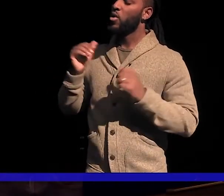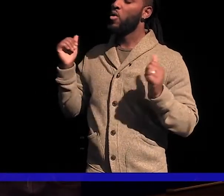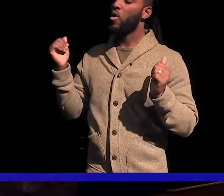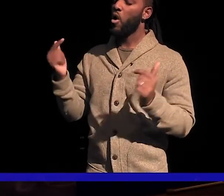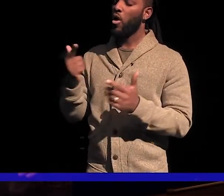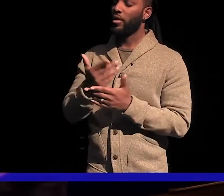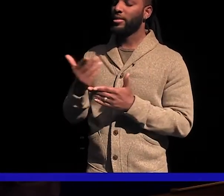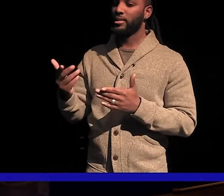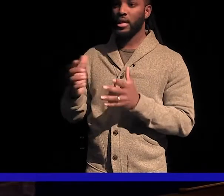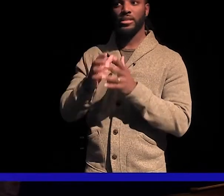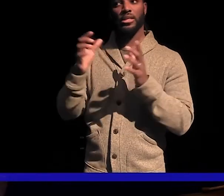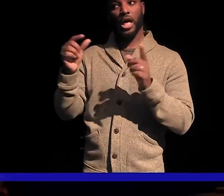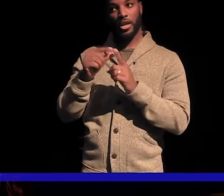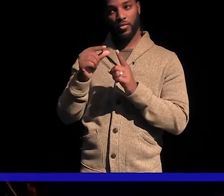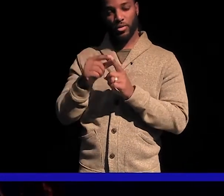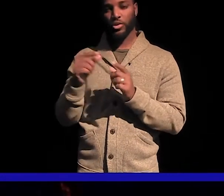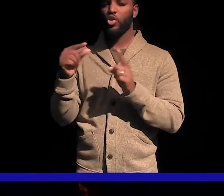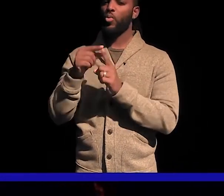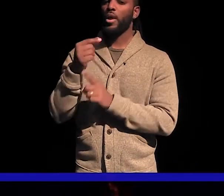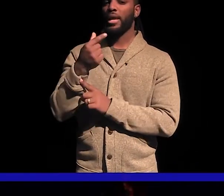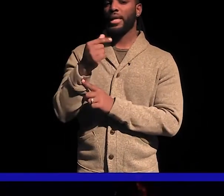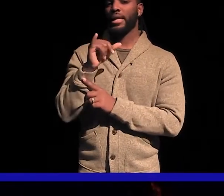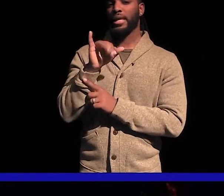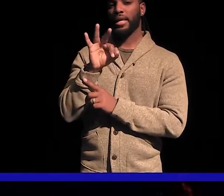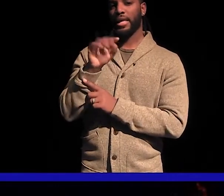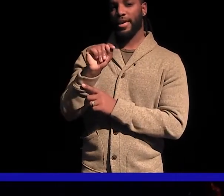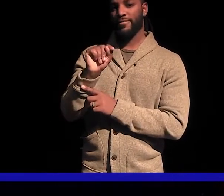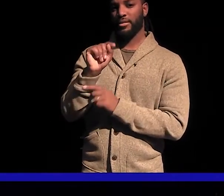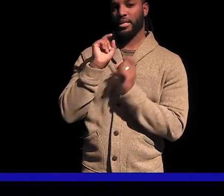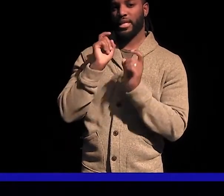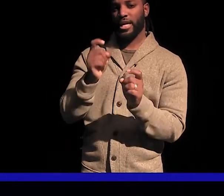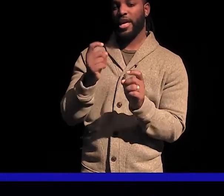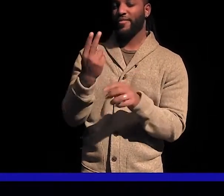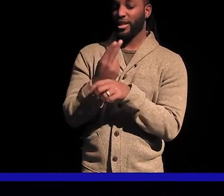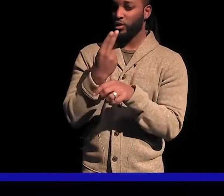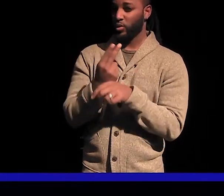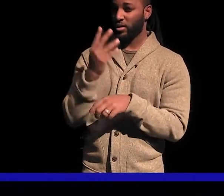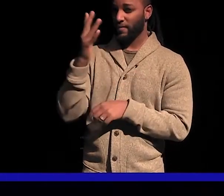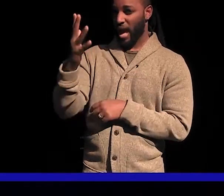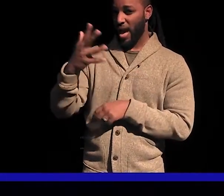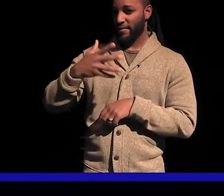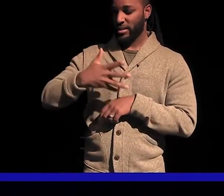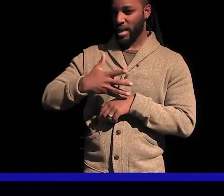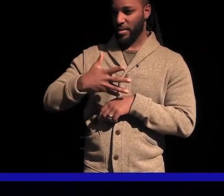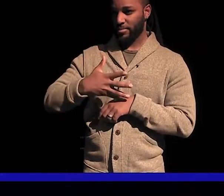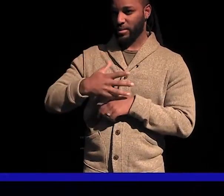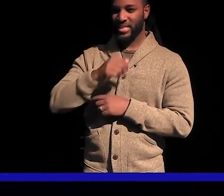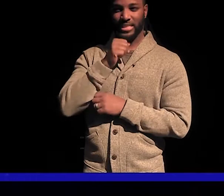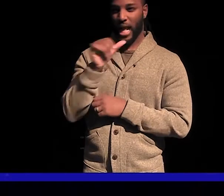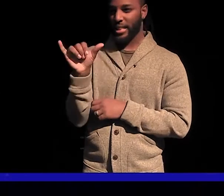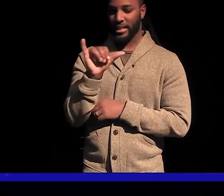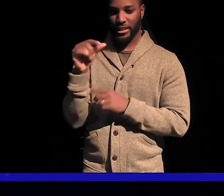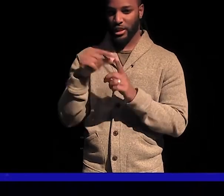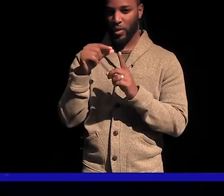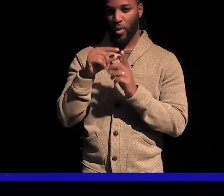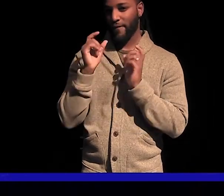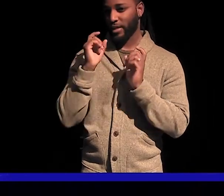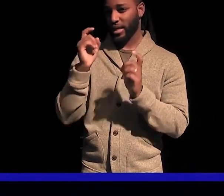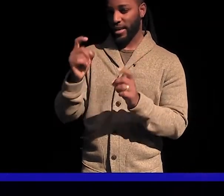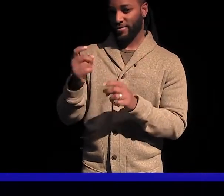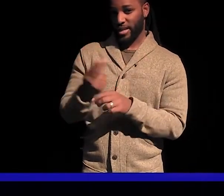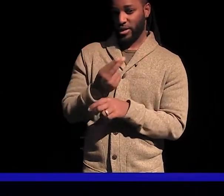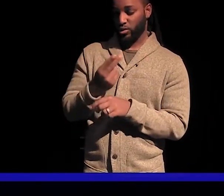there. The word gift is used five times in these three verses. And it's not the same word for gift that is used